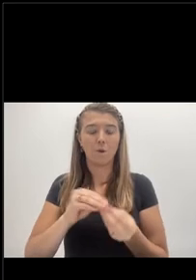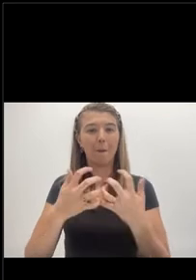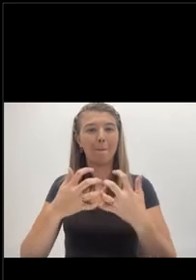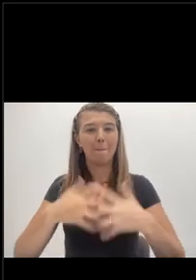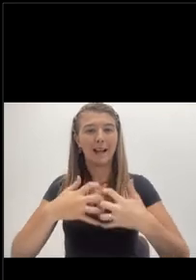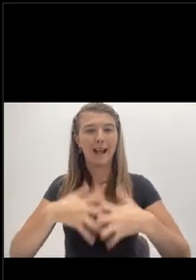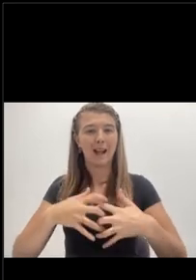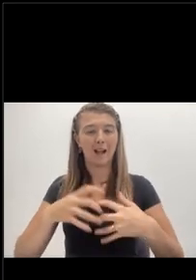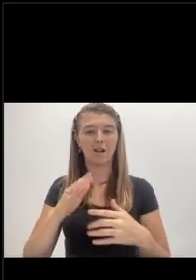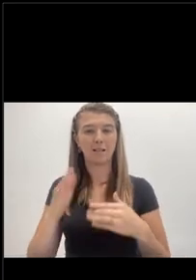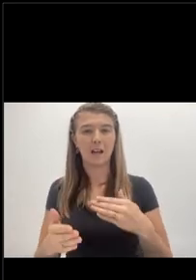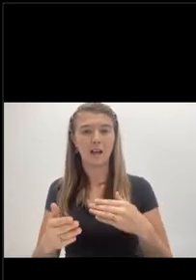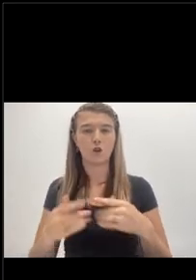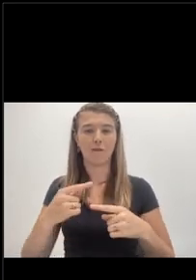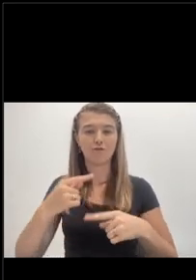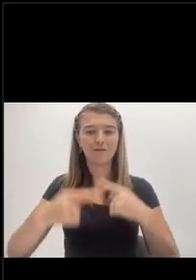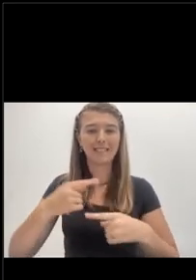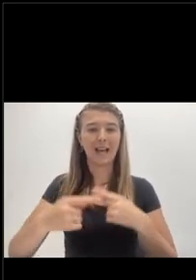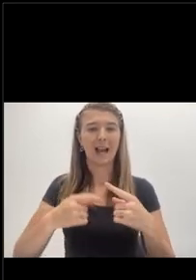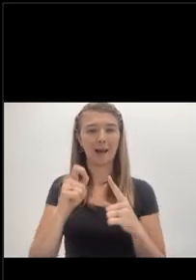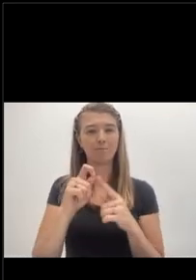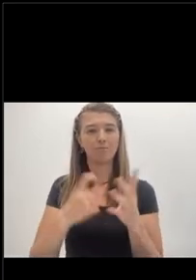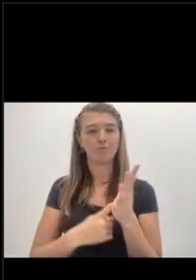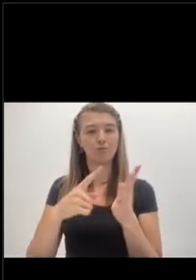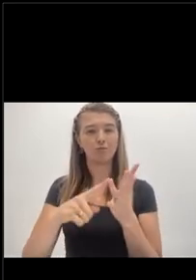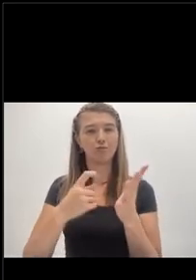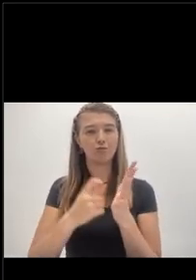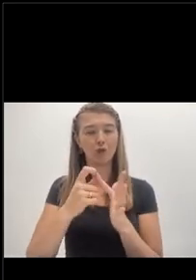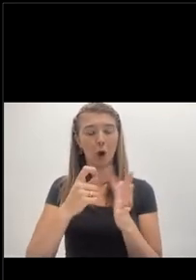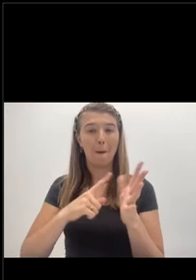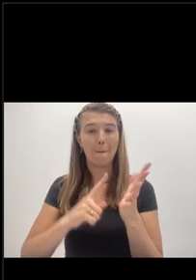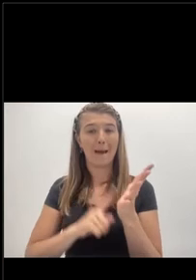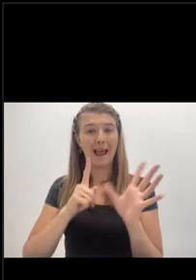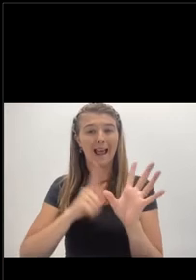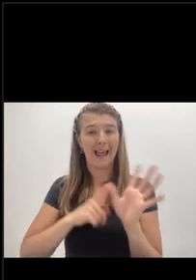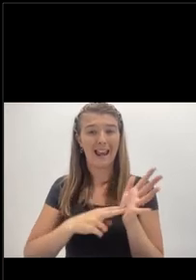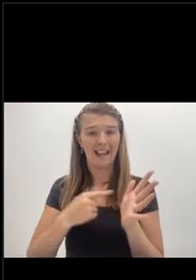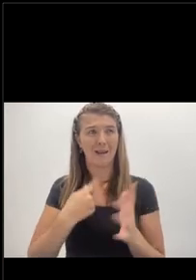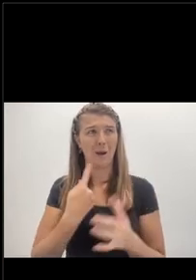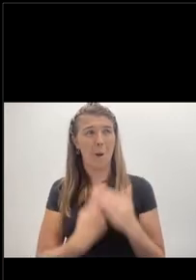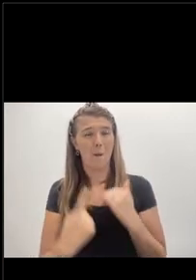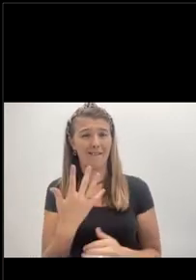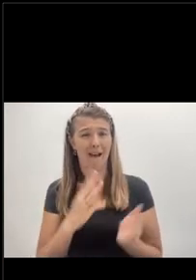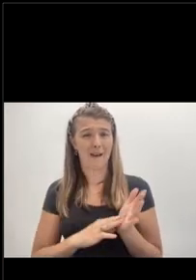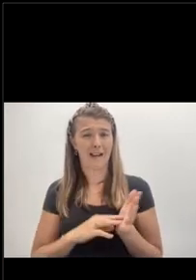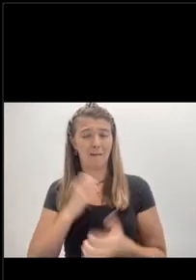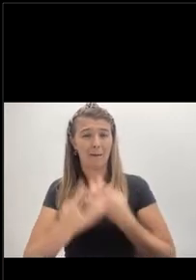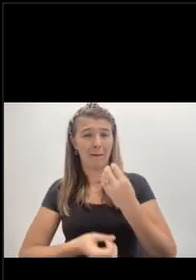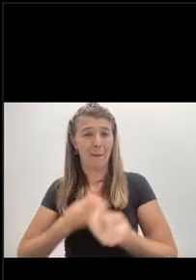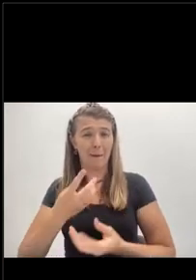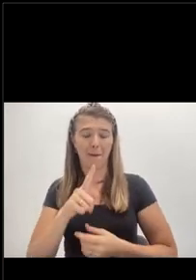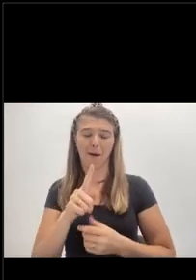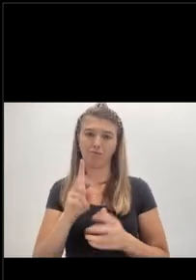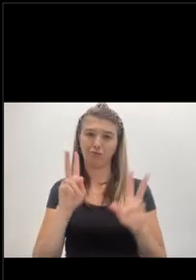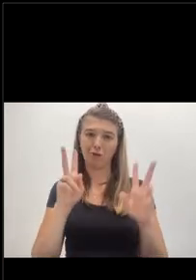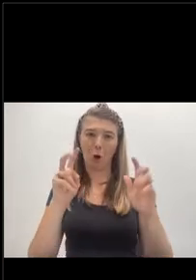and it's an enormous topic, and 5 minutes is nowhere near enough to go through anything really in depth. But